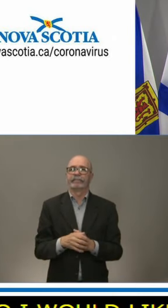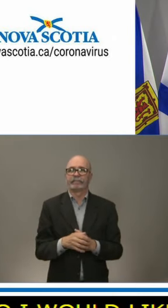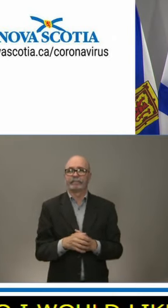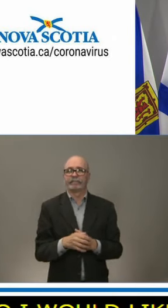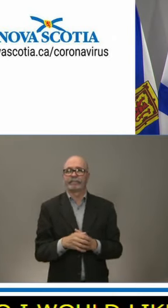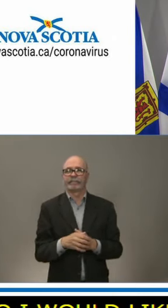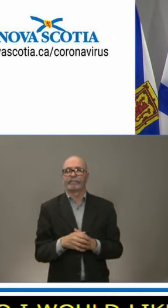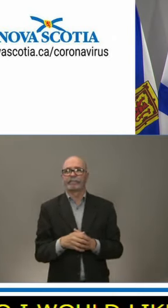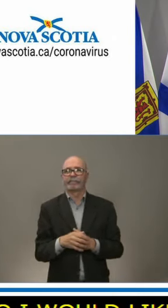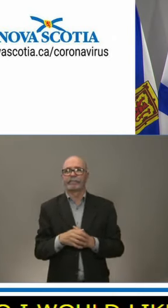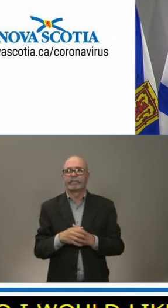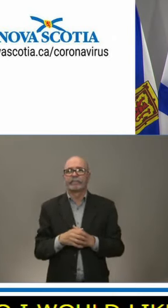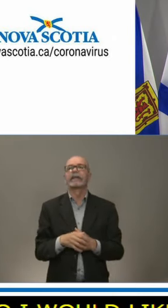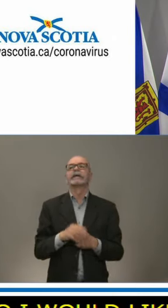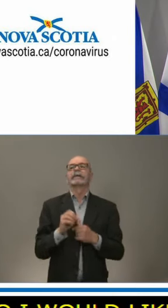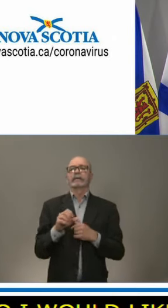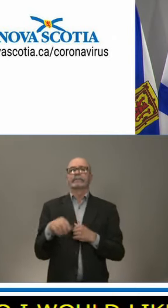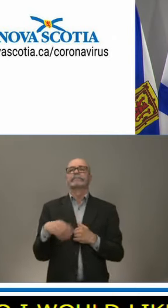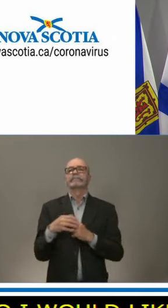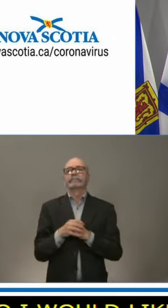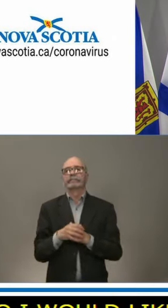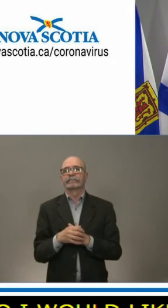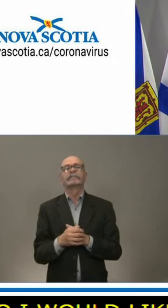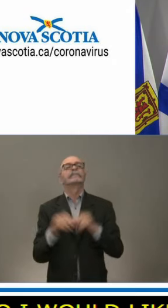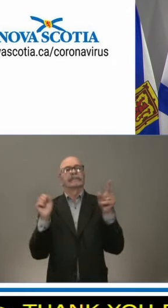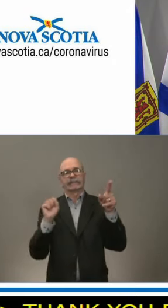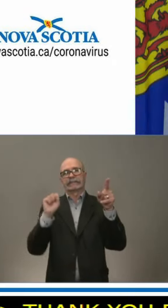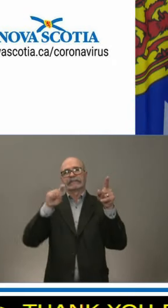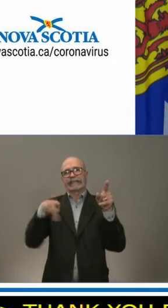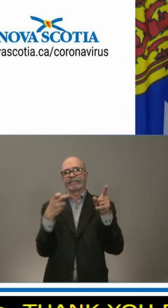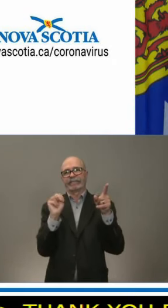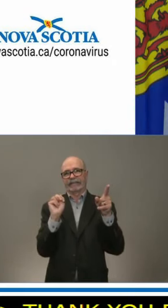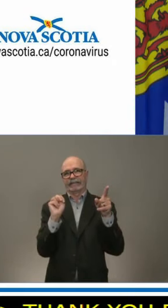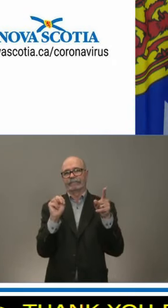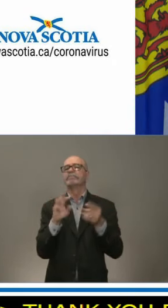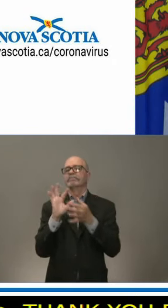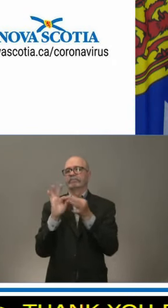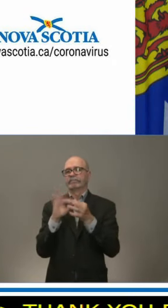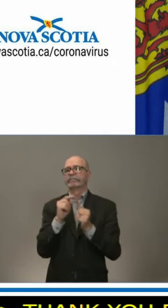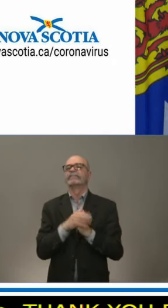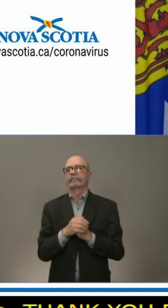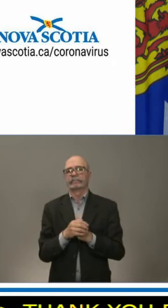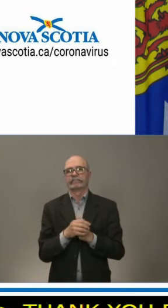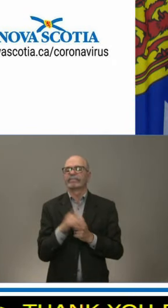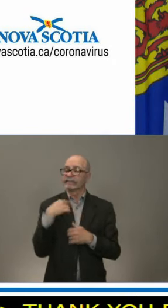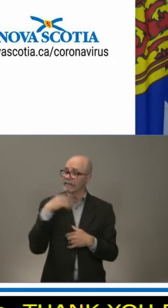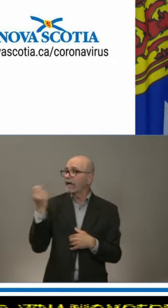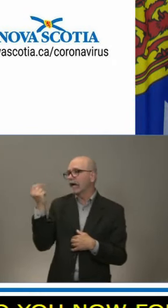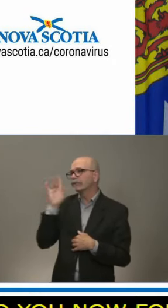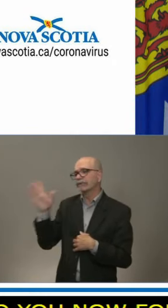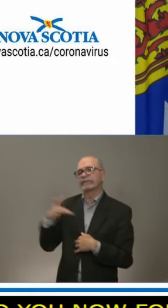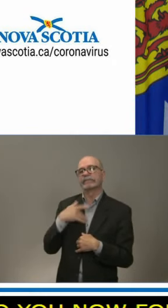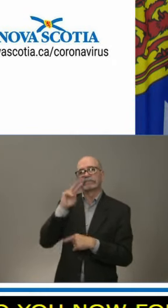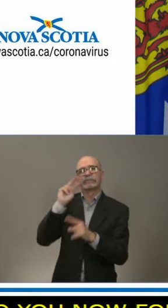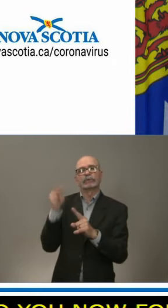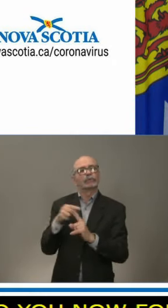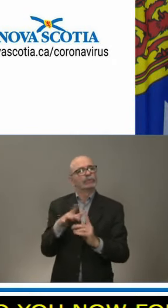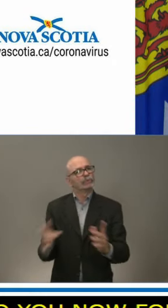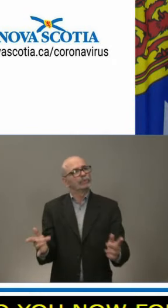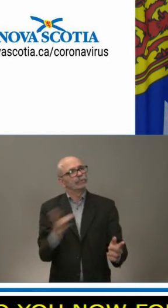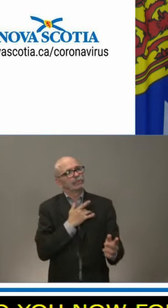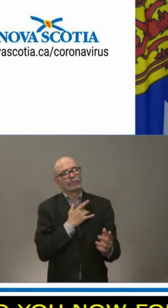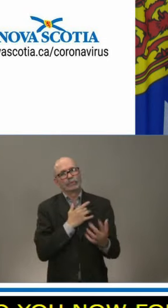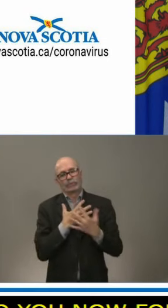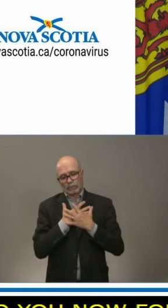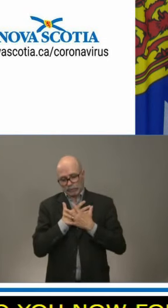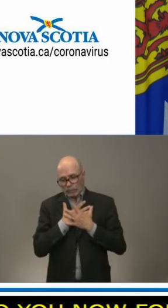weeks. I can sense, quite frankly, in your passion today and the frustration that he's feeling, because more